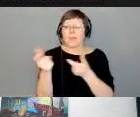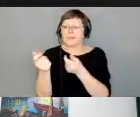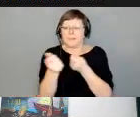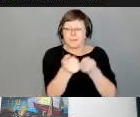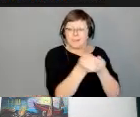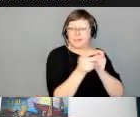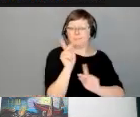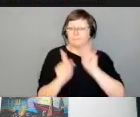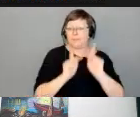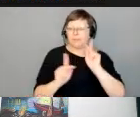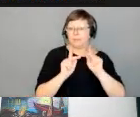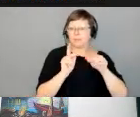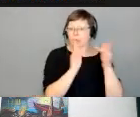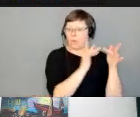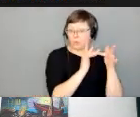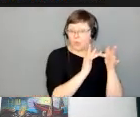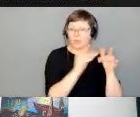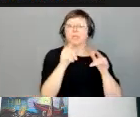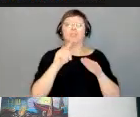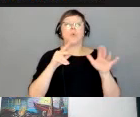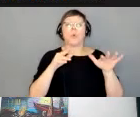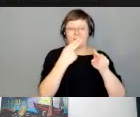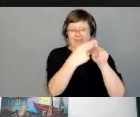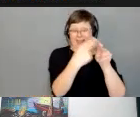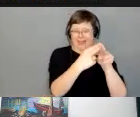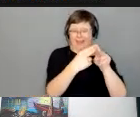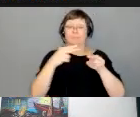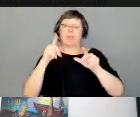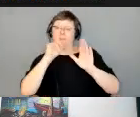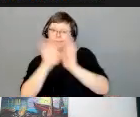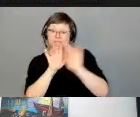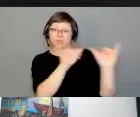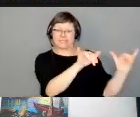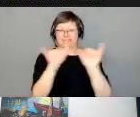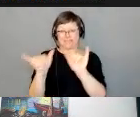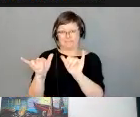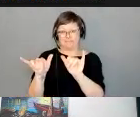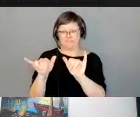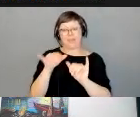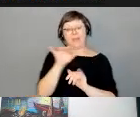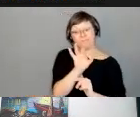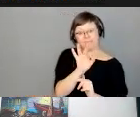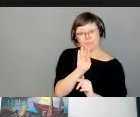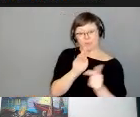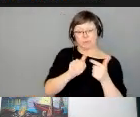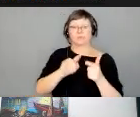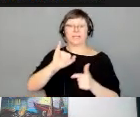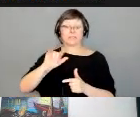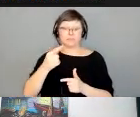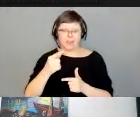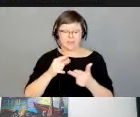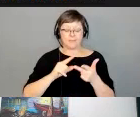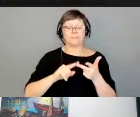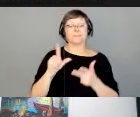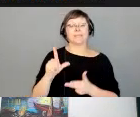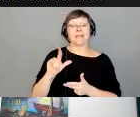your handles and your profile images are the same. So if you have Facebook and Instagram and